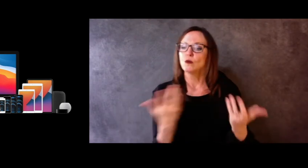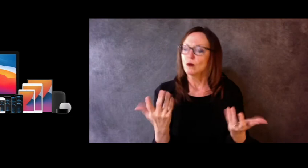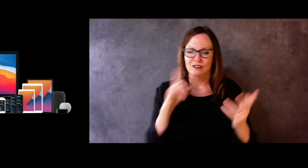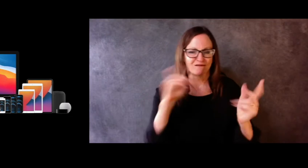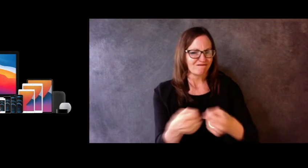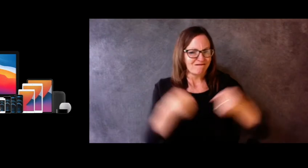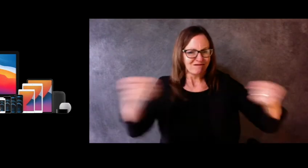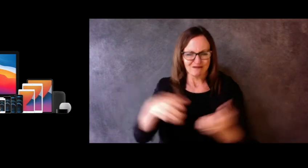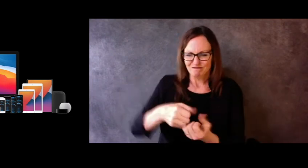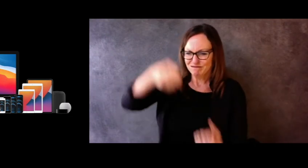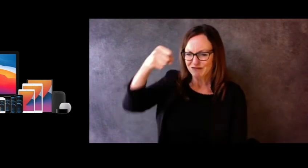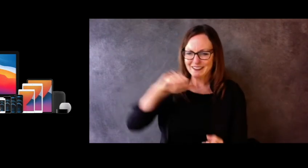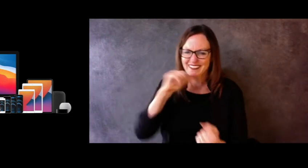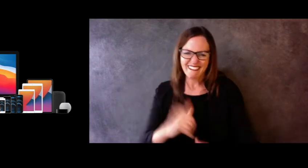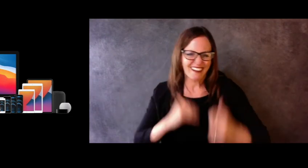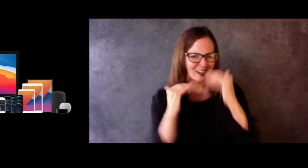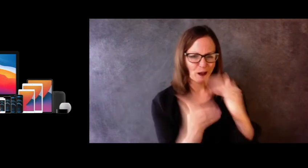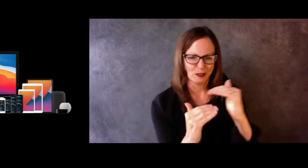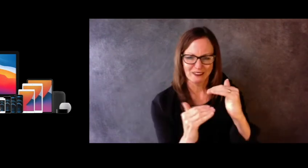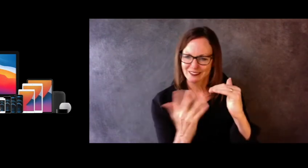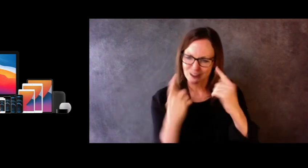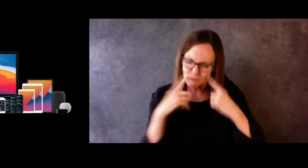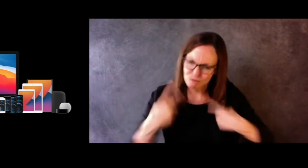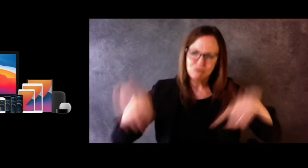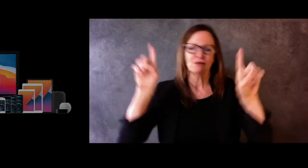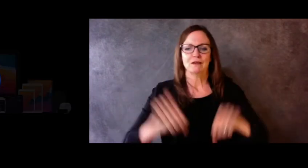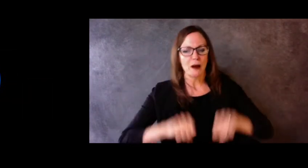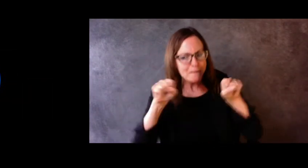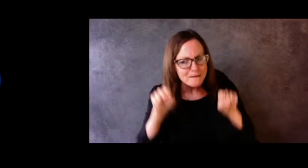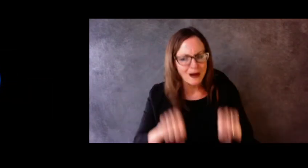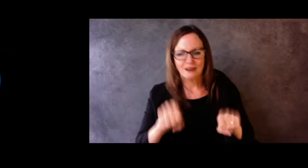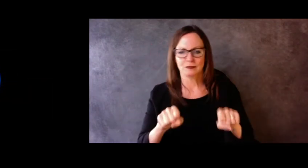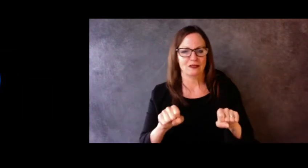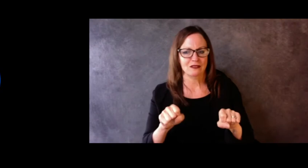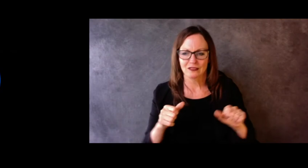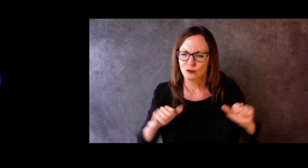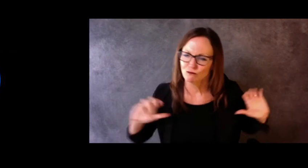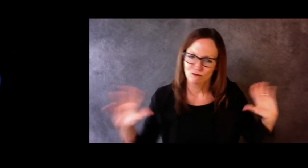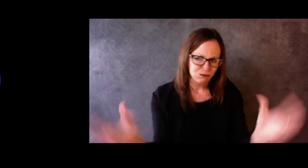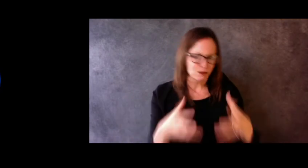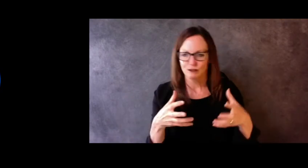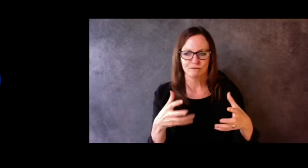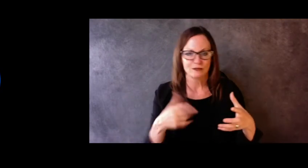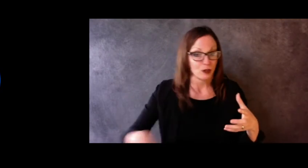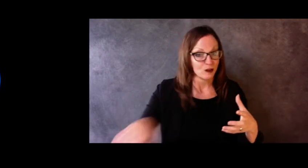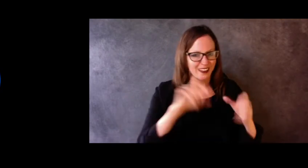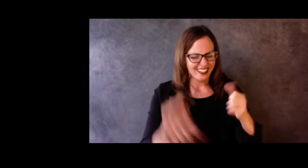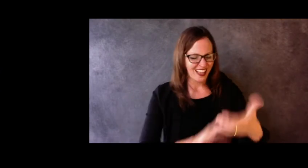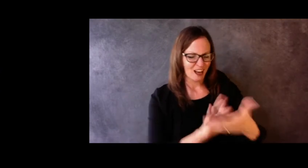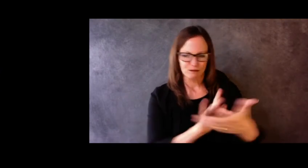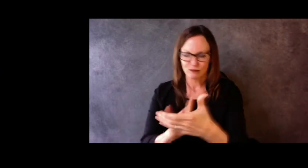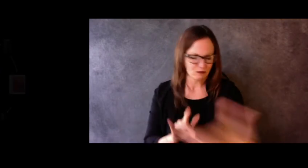in so they are available right out of the box as soon as you turn the device on. Secondly, we work to create a cohesive